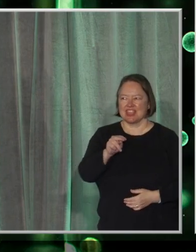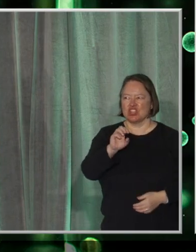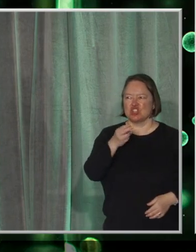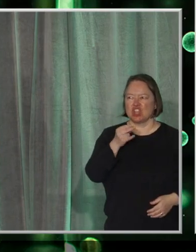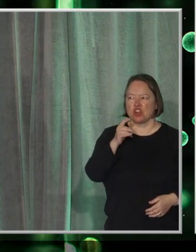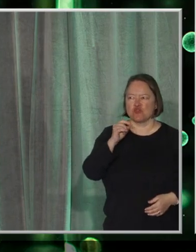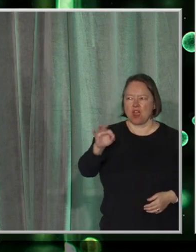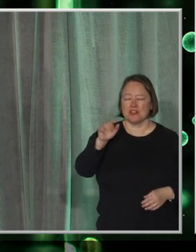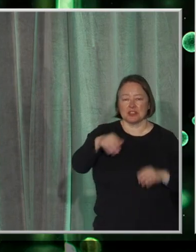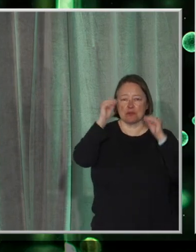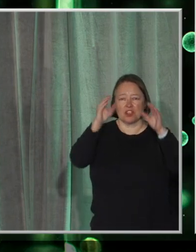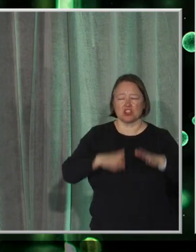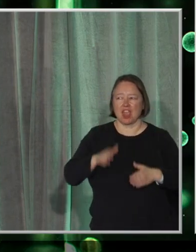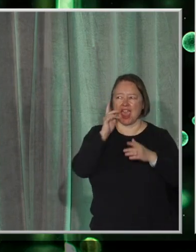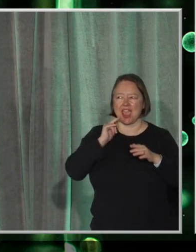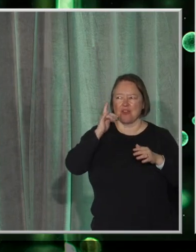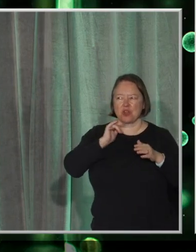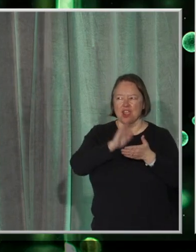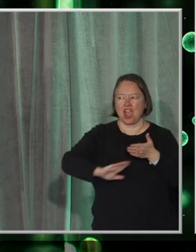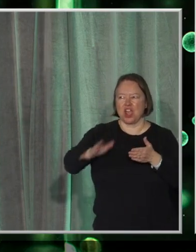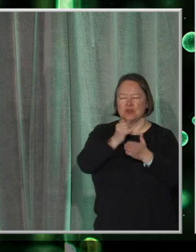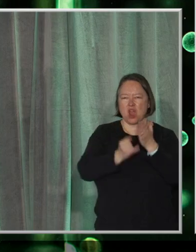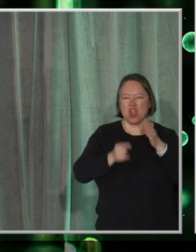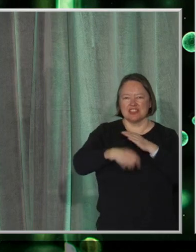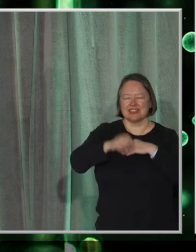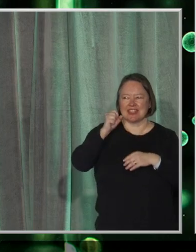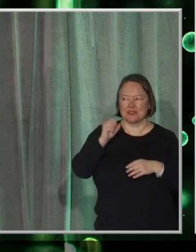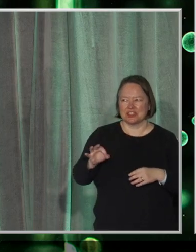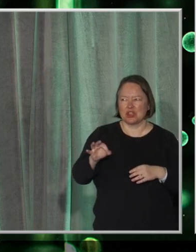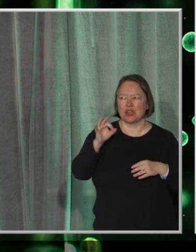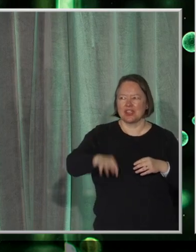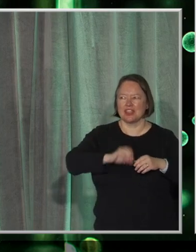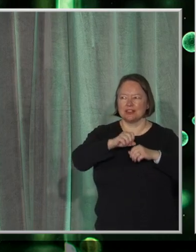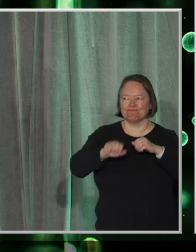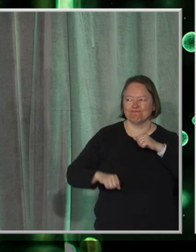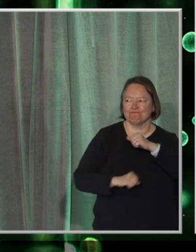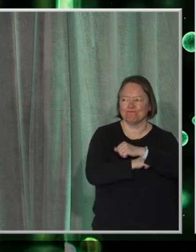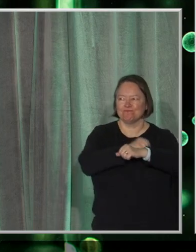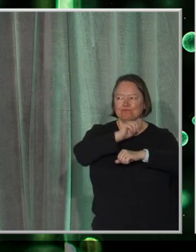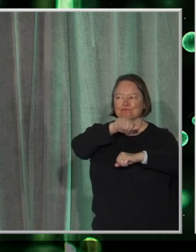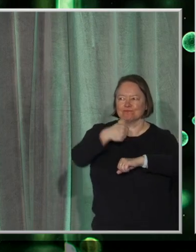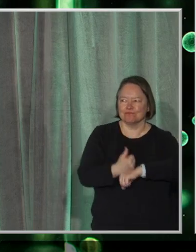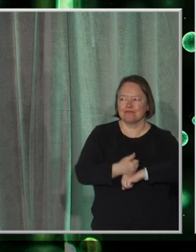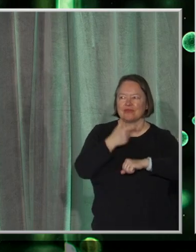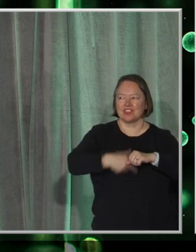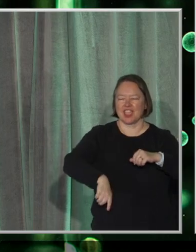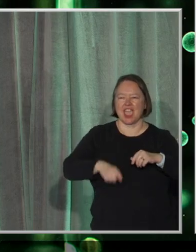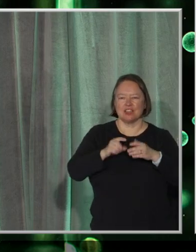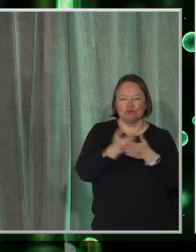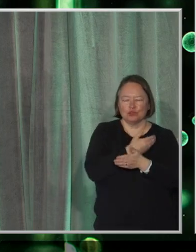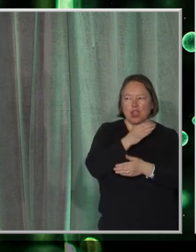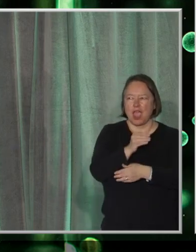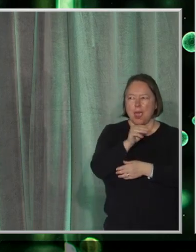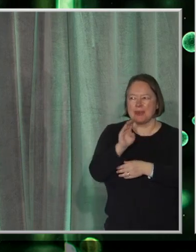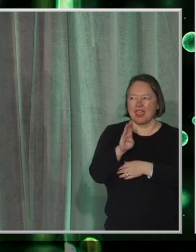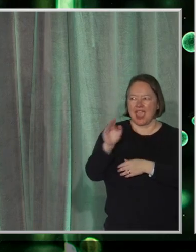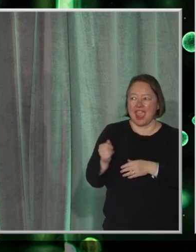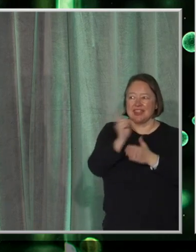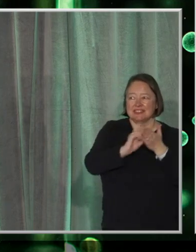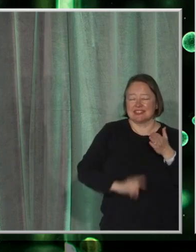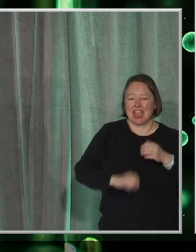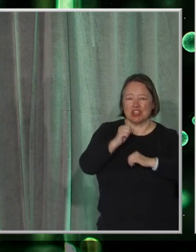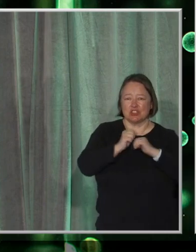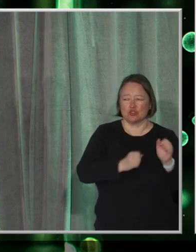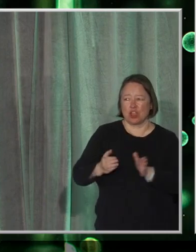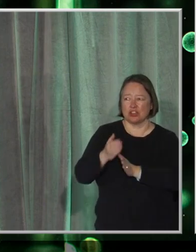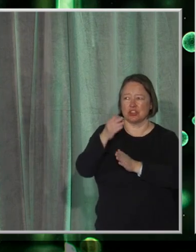California College of the Arts in San Francisco, where he founded the groundbreaking MBA in Design Strategy program. He's